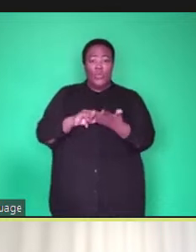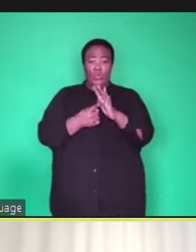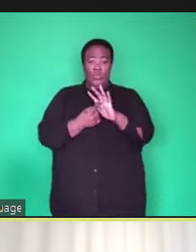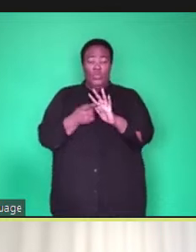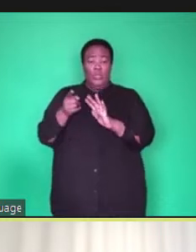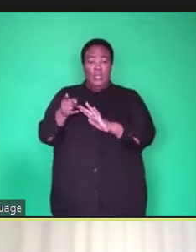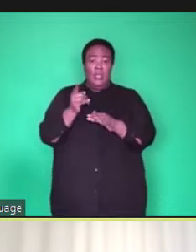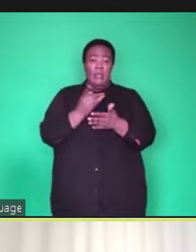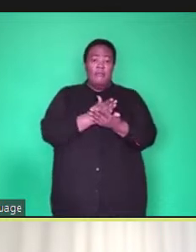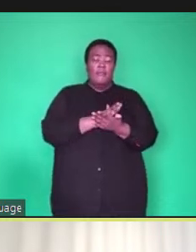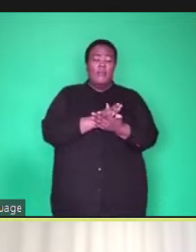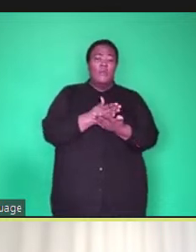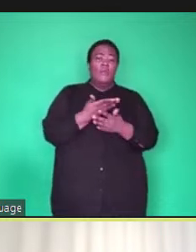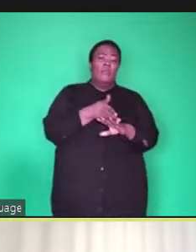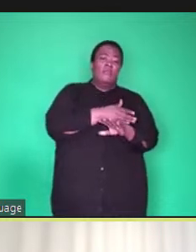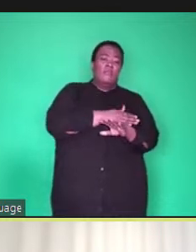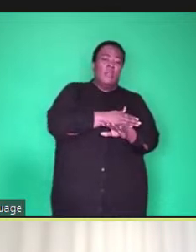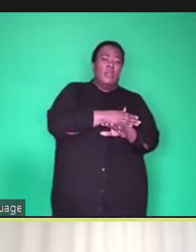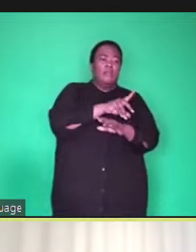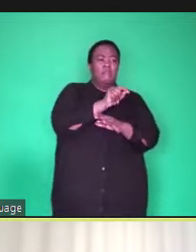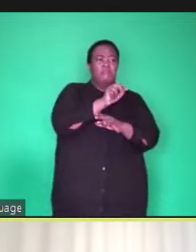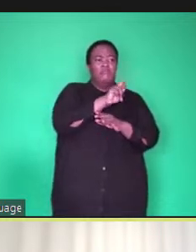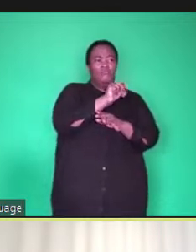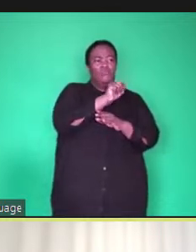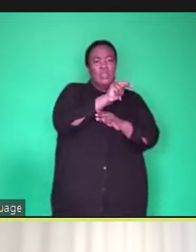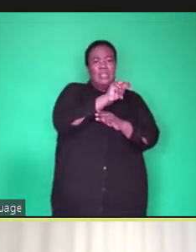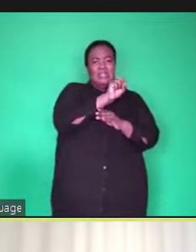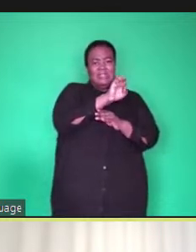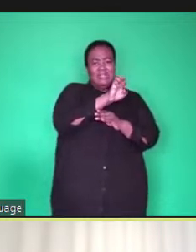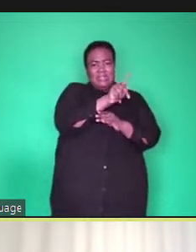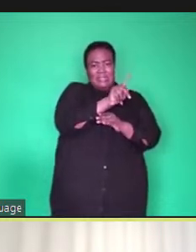the former Transkei and